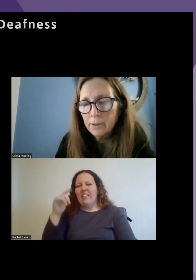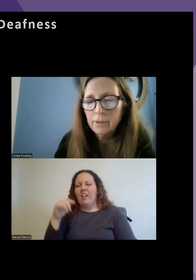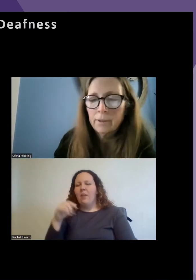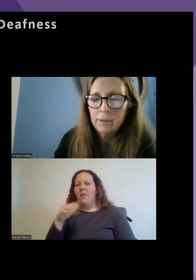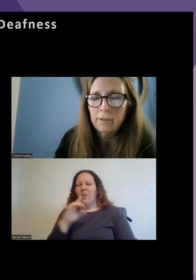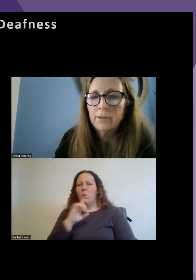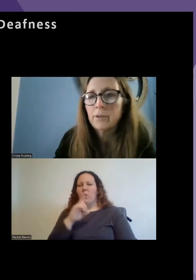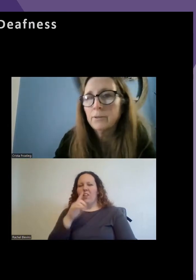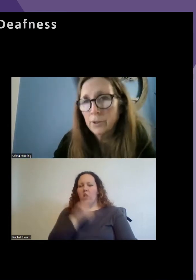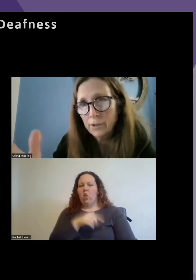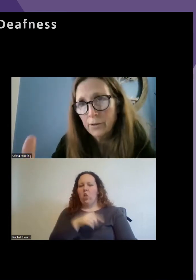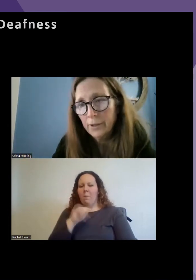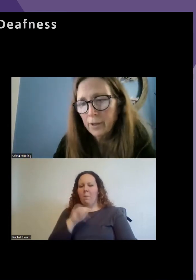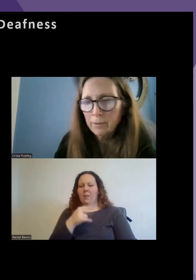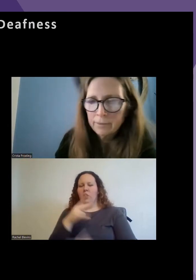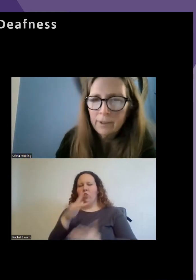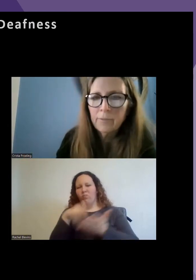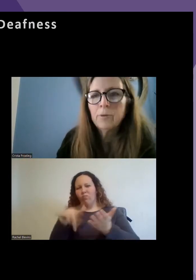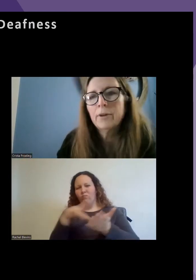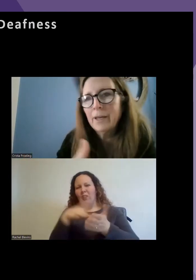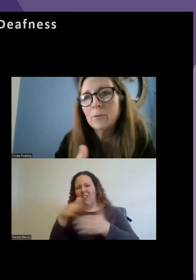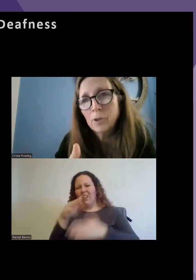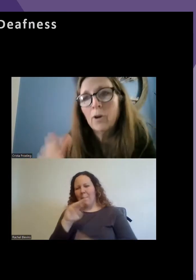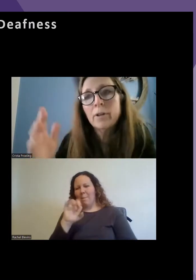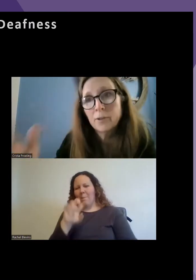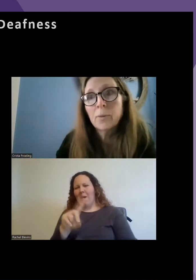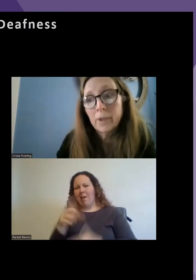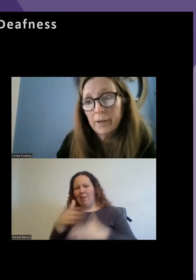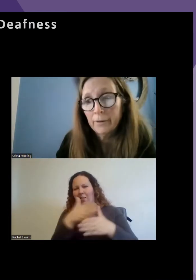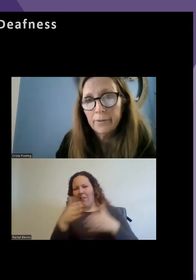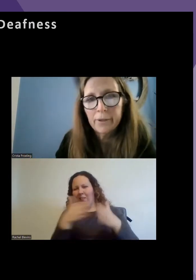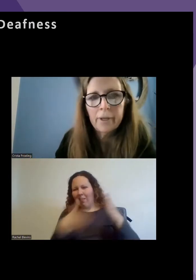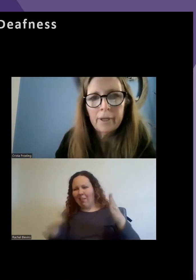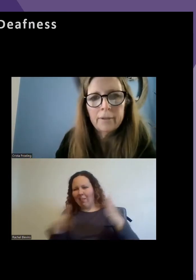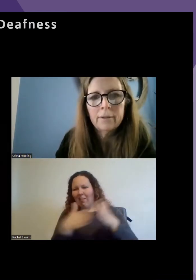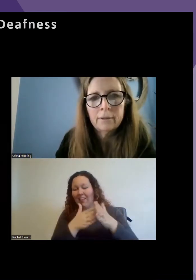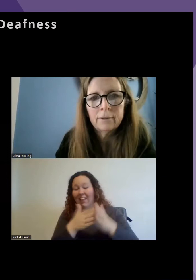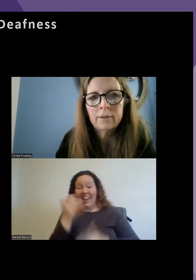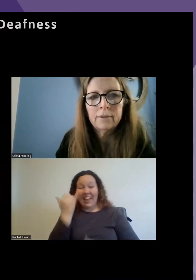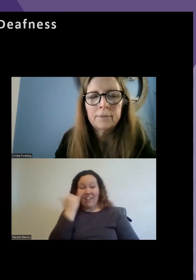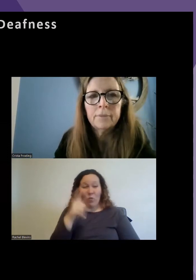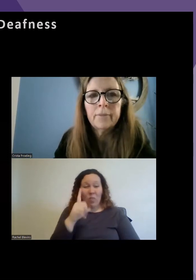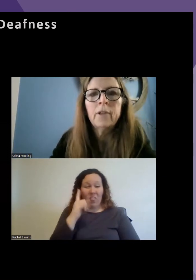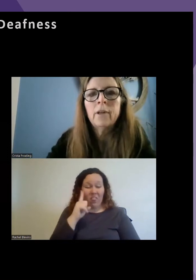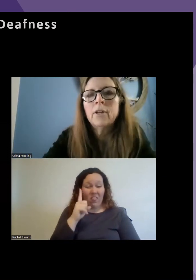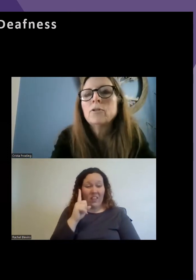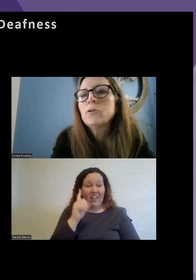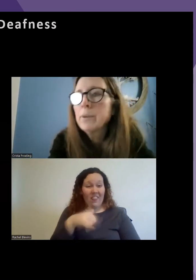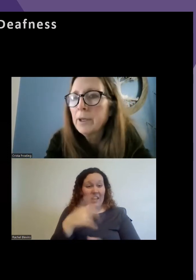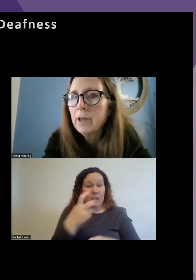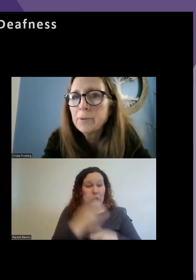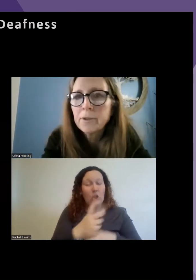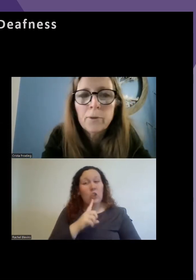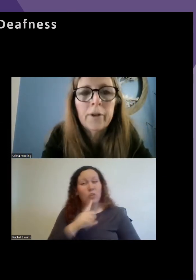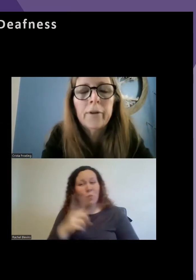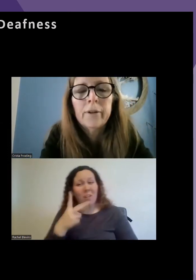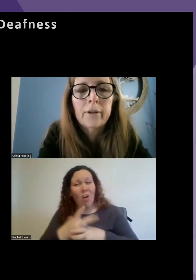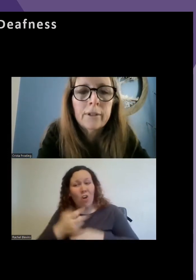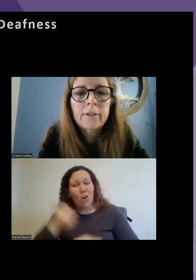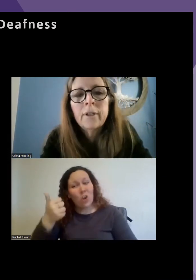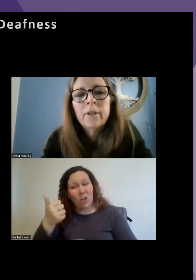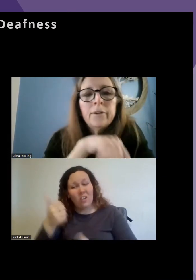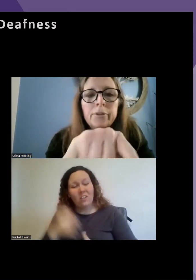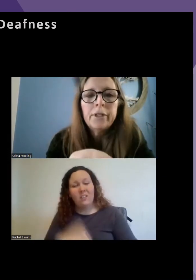range. So just so you know, if you thought that was hard, it's really harder than that. So treatment options for